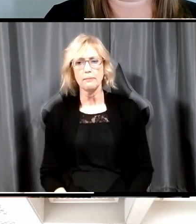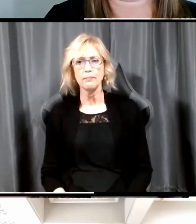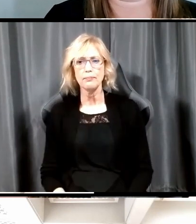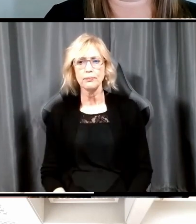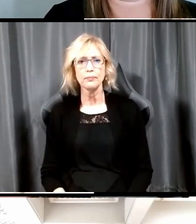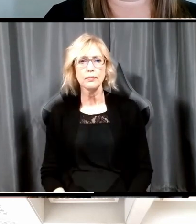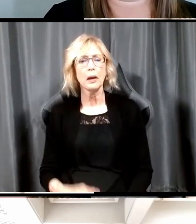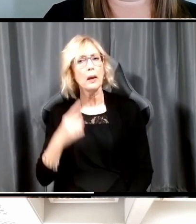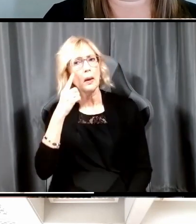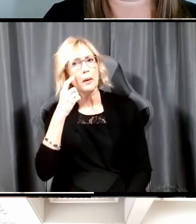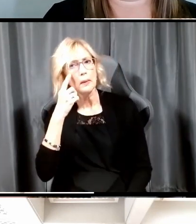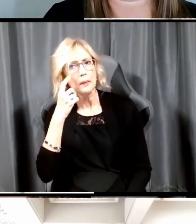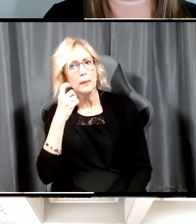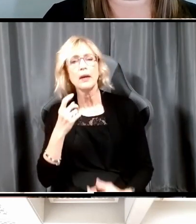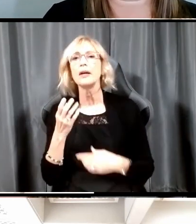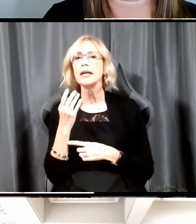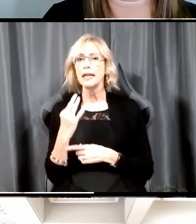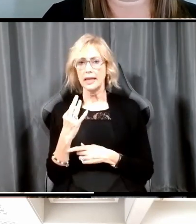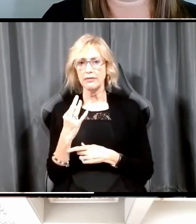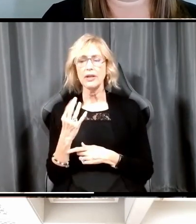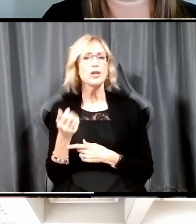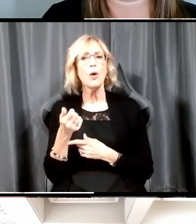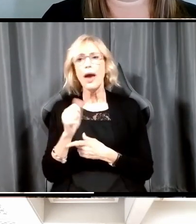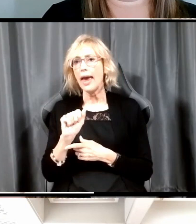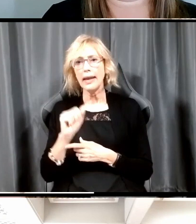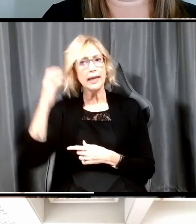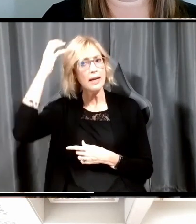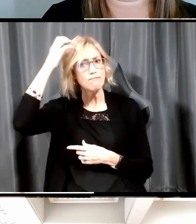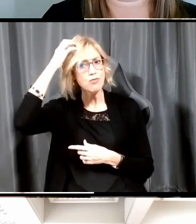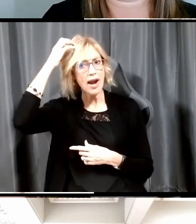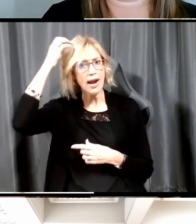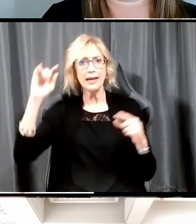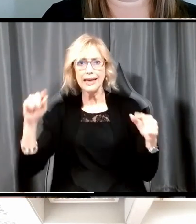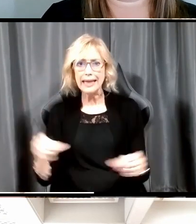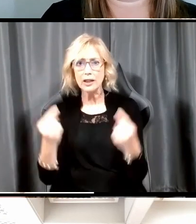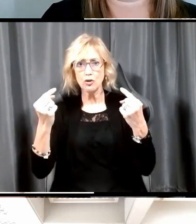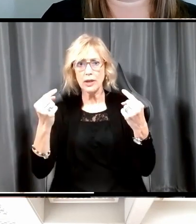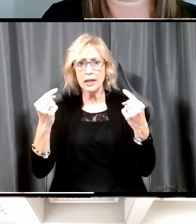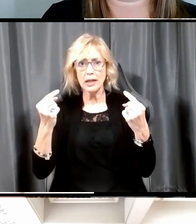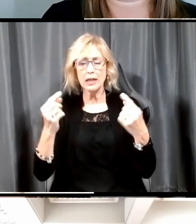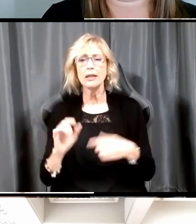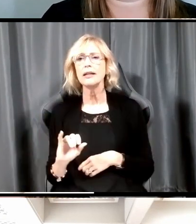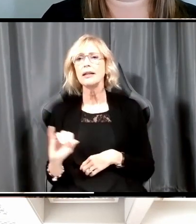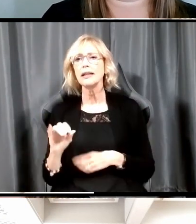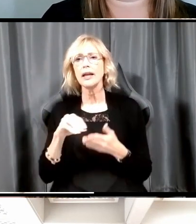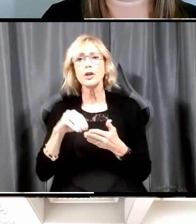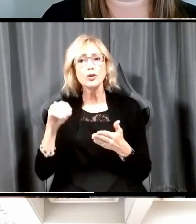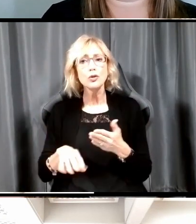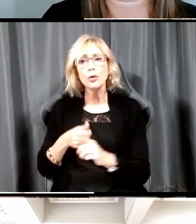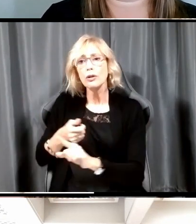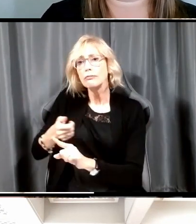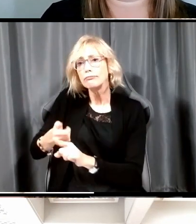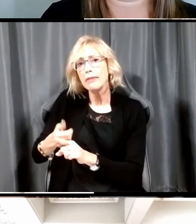is suspected when there is any form of brain injury, like students who